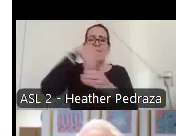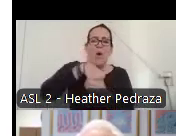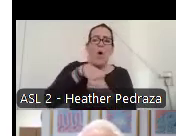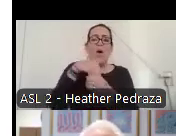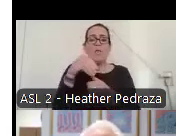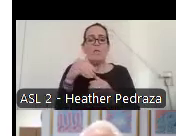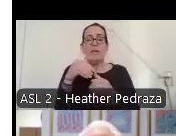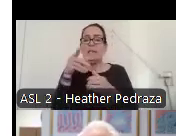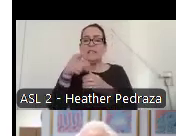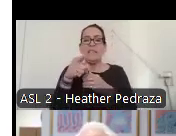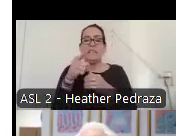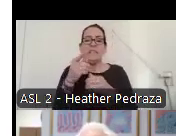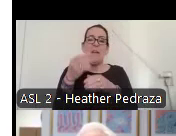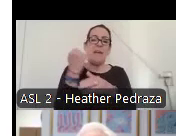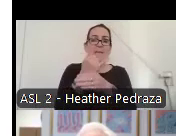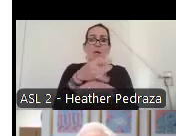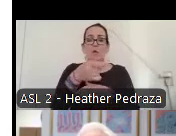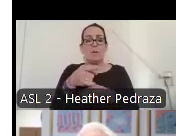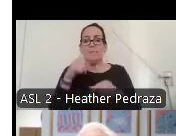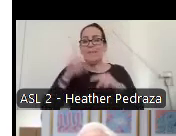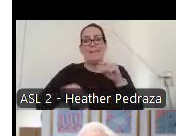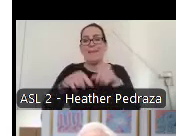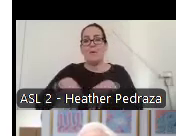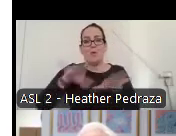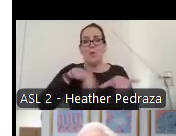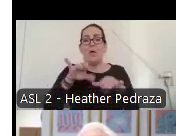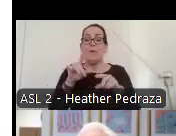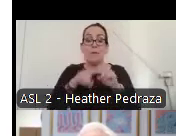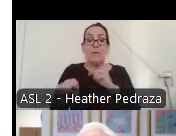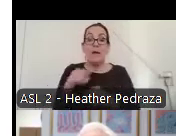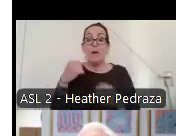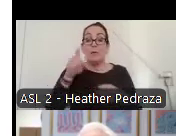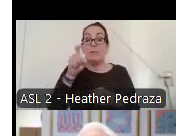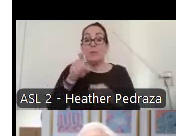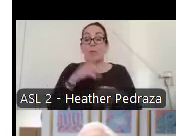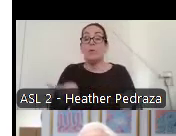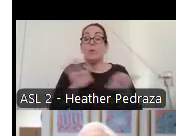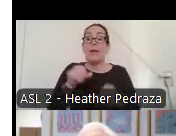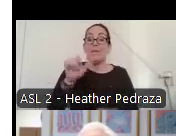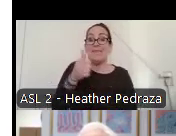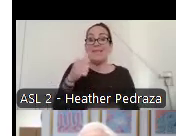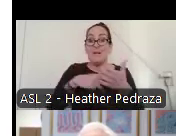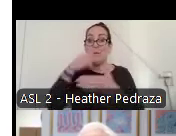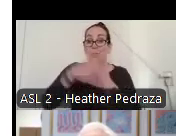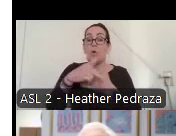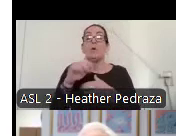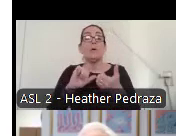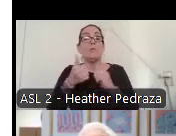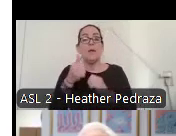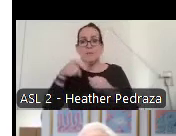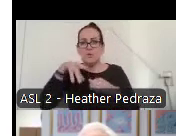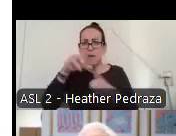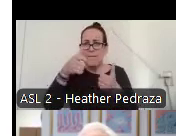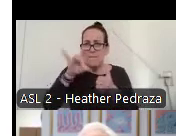funding, I believe it's 10 programs to start understanding how we can take US Pointer and implement it